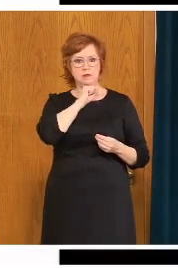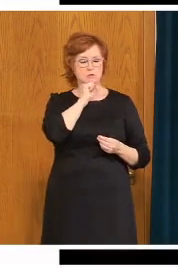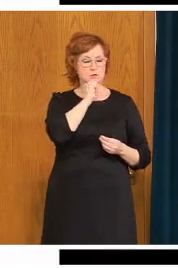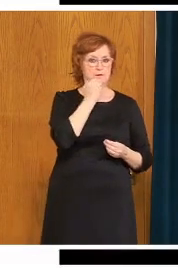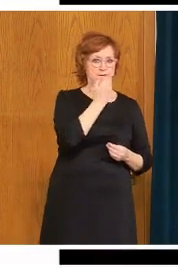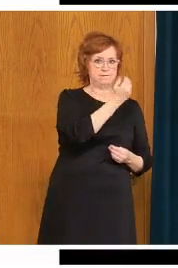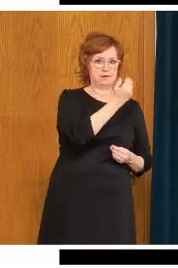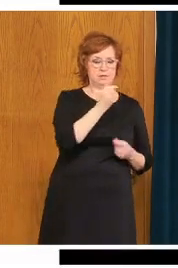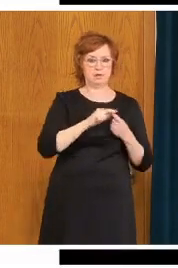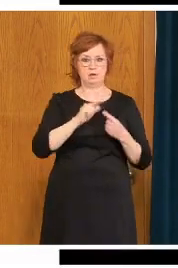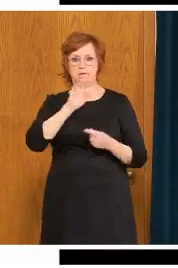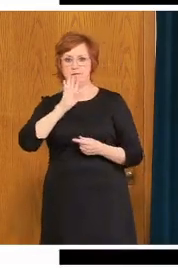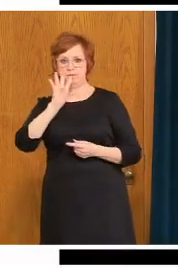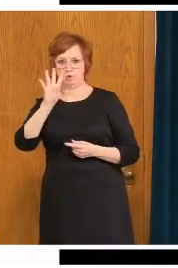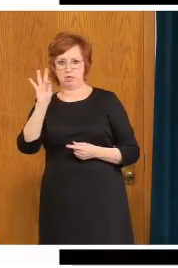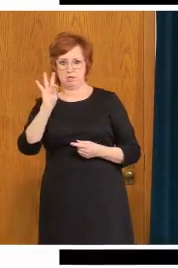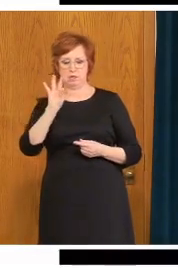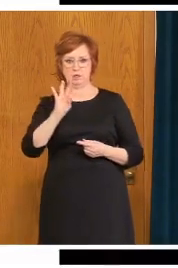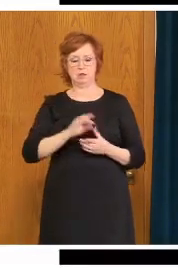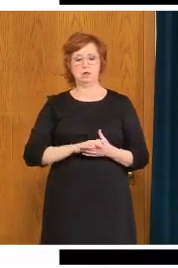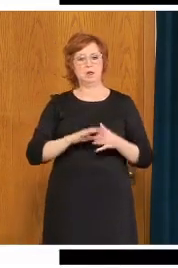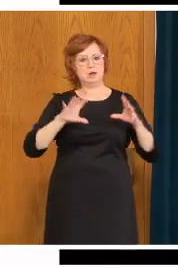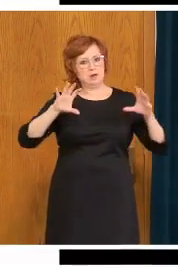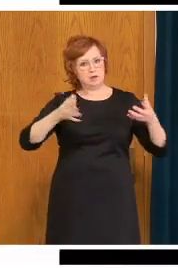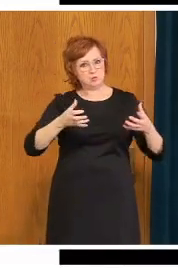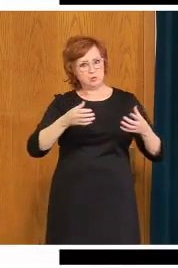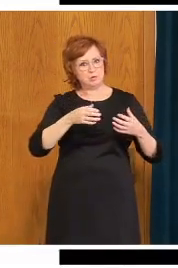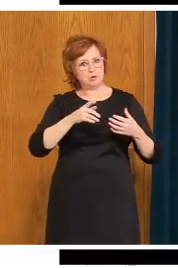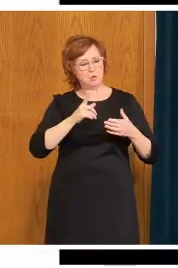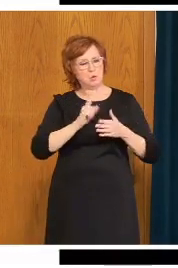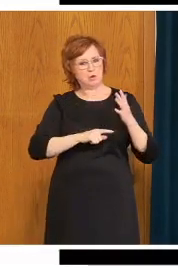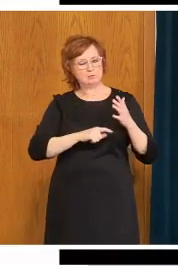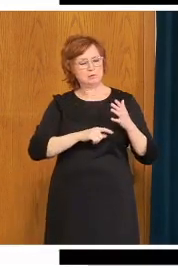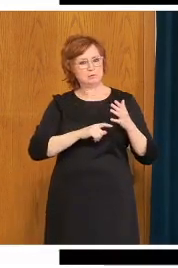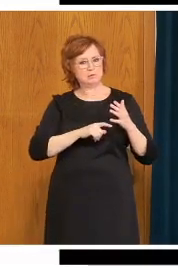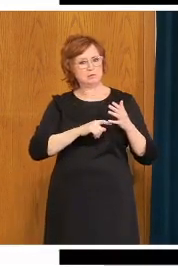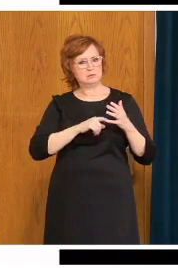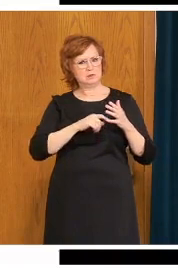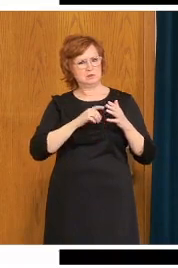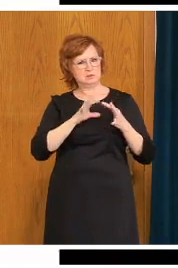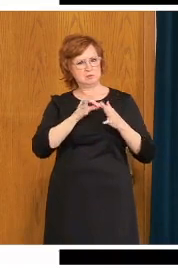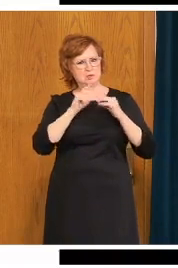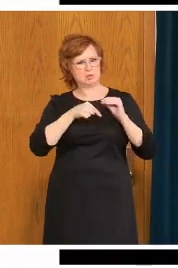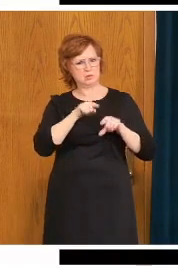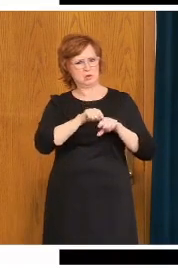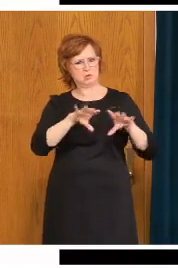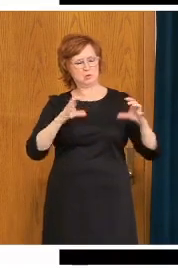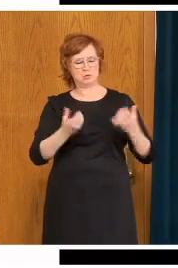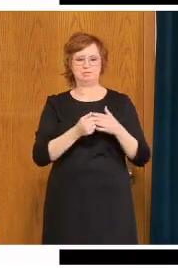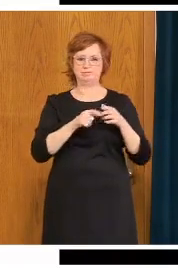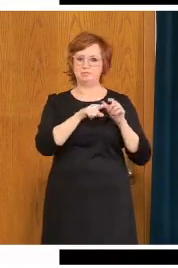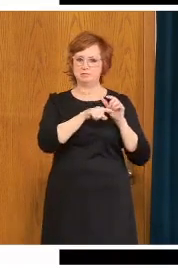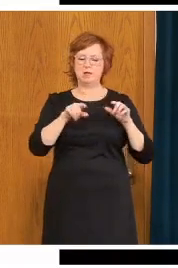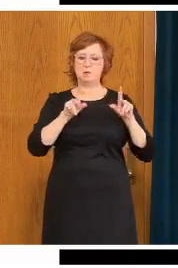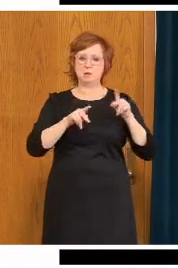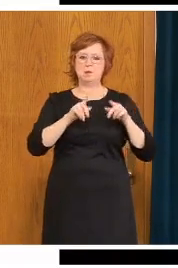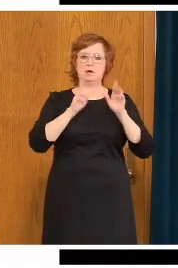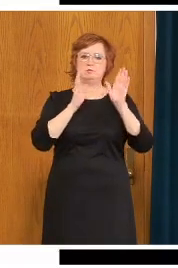49. These are the people who are out and about at work. We have had hospitalizations in every age